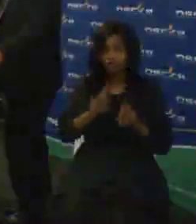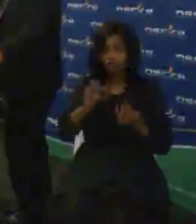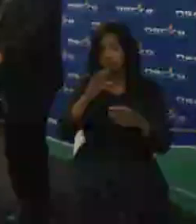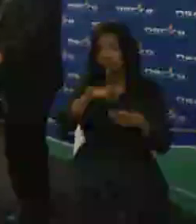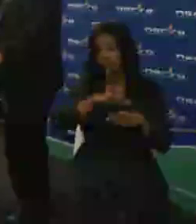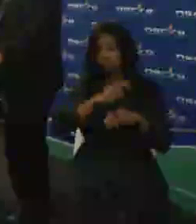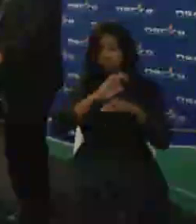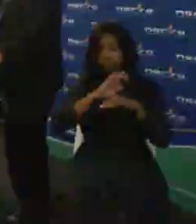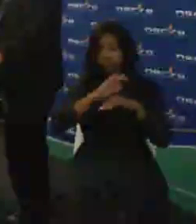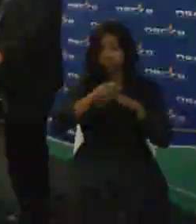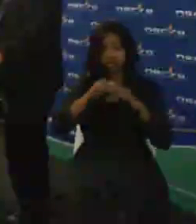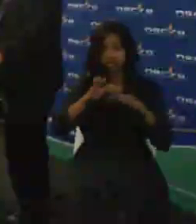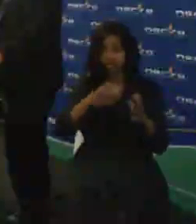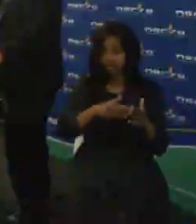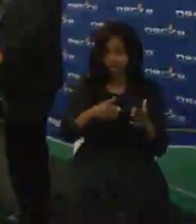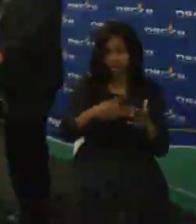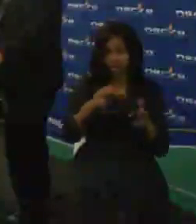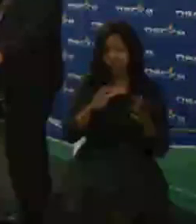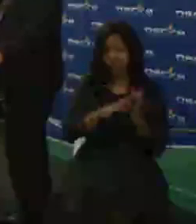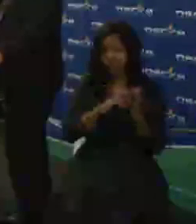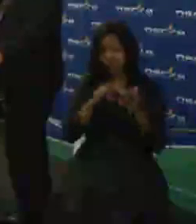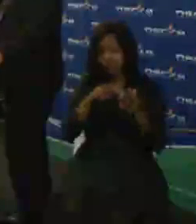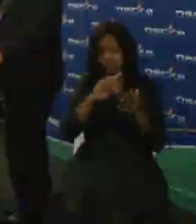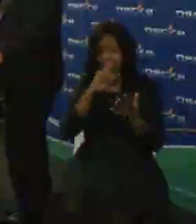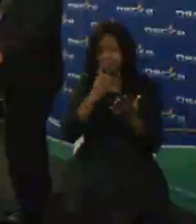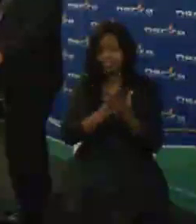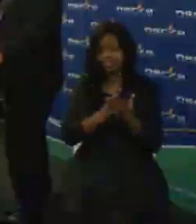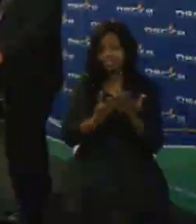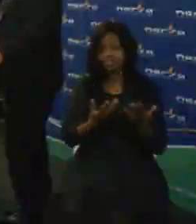recover it during the decision,